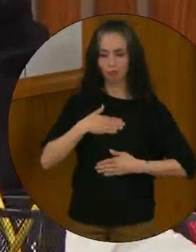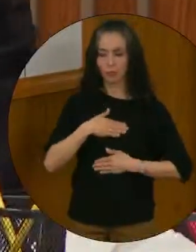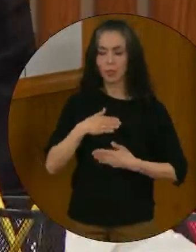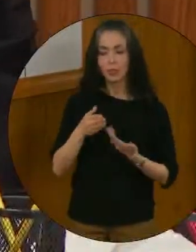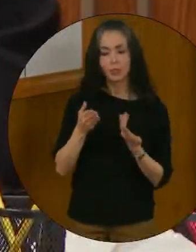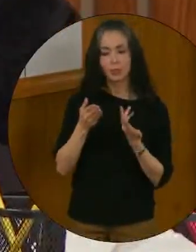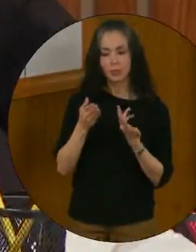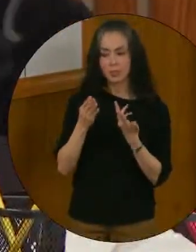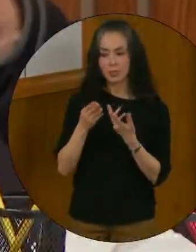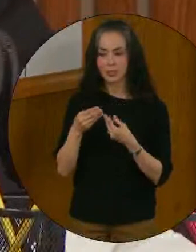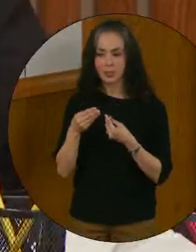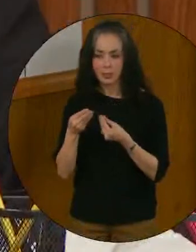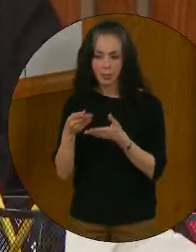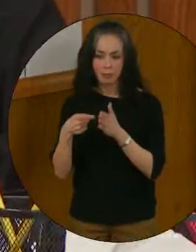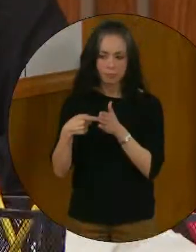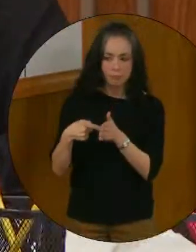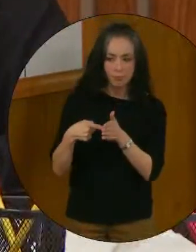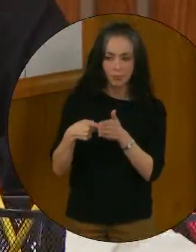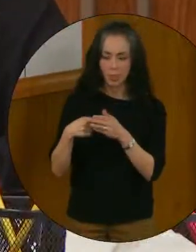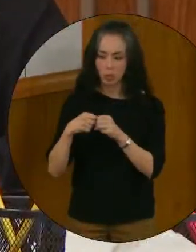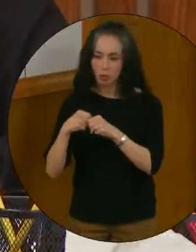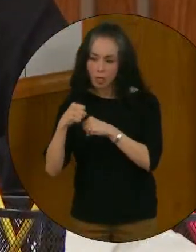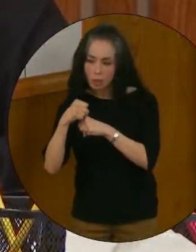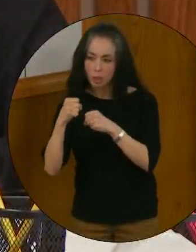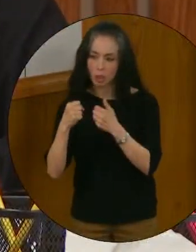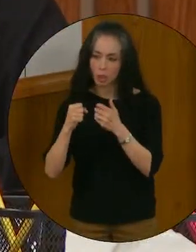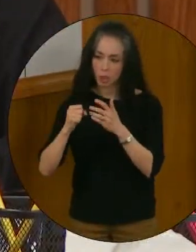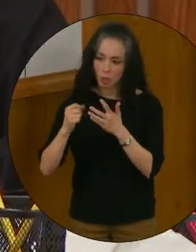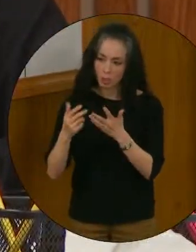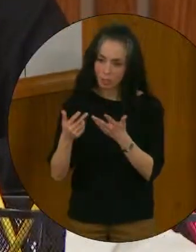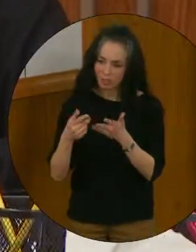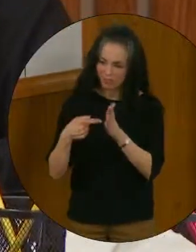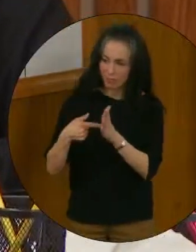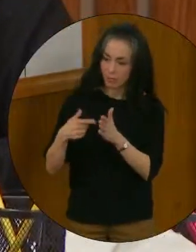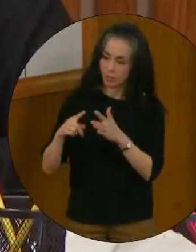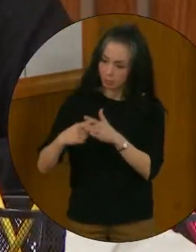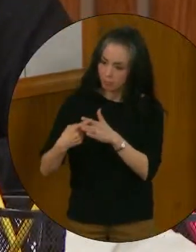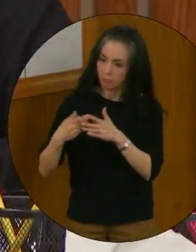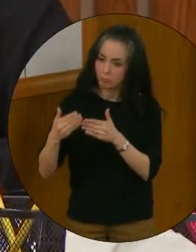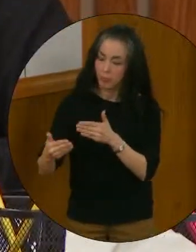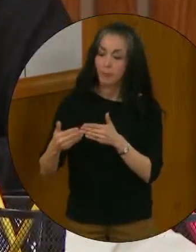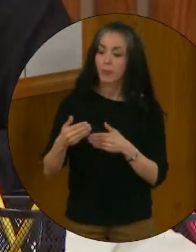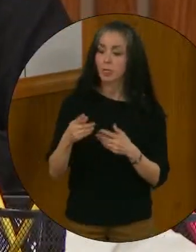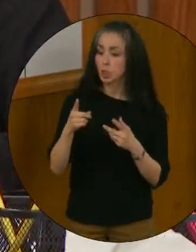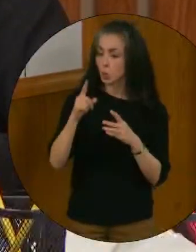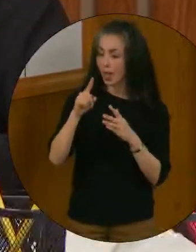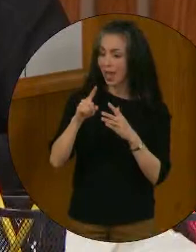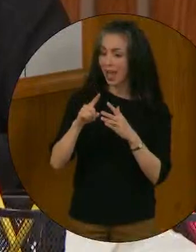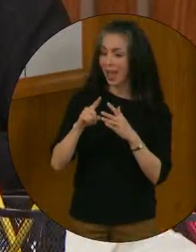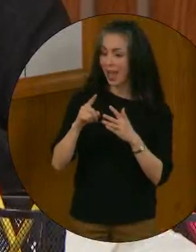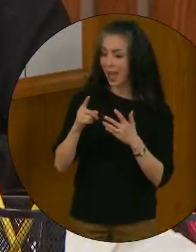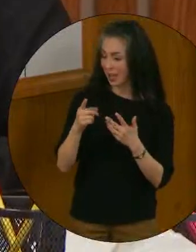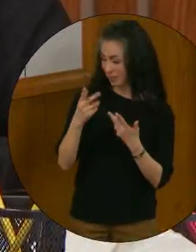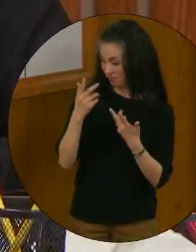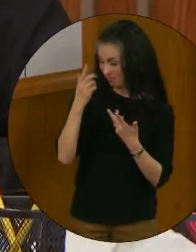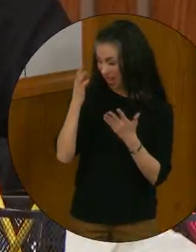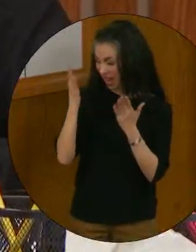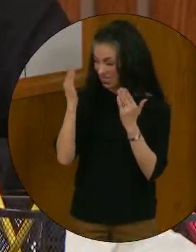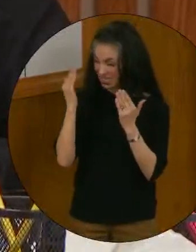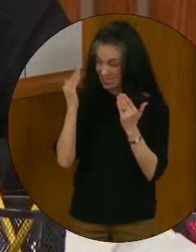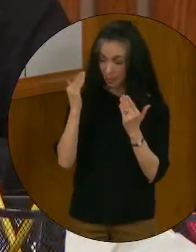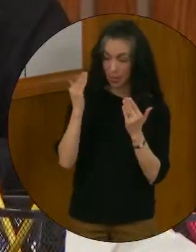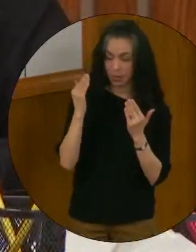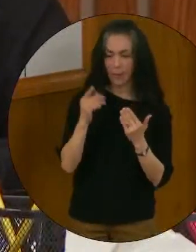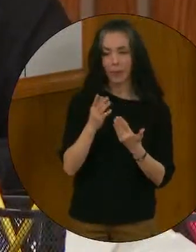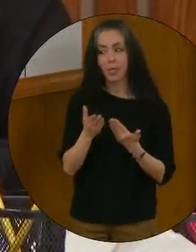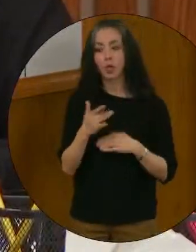gave them some structure, like a jumping off point. But do you anticipate, and I know this might be too early to ask this, so I